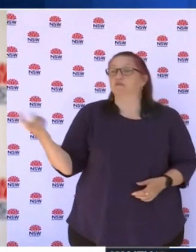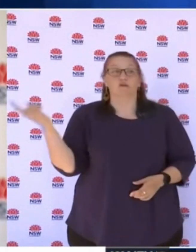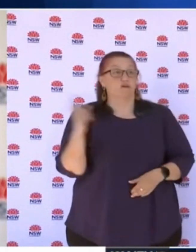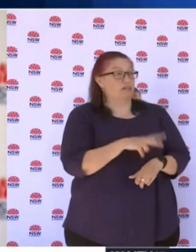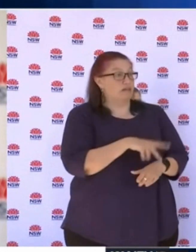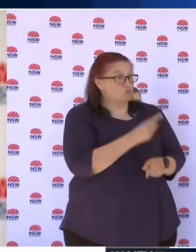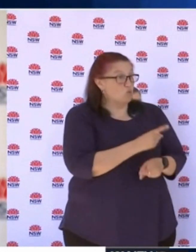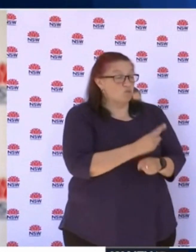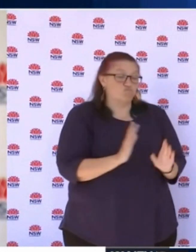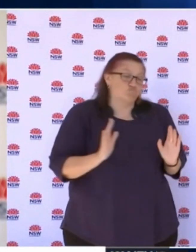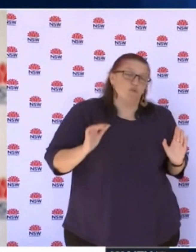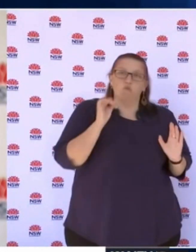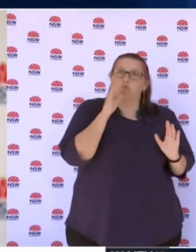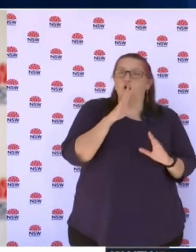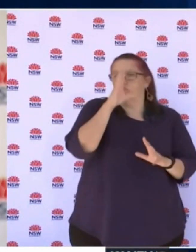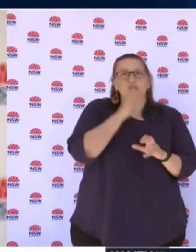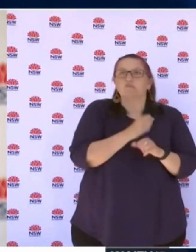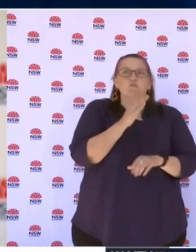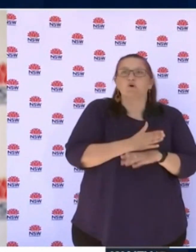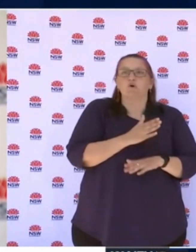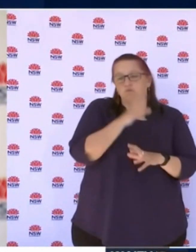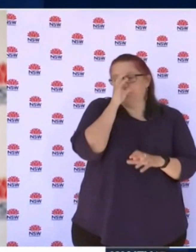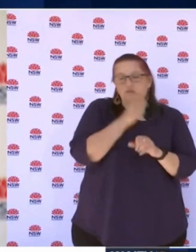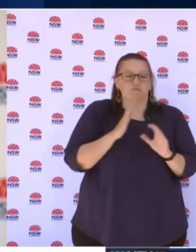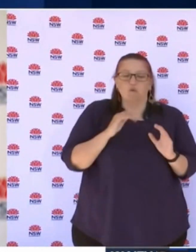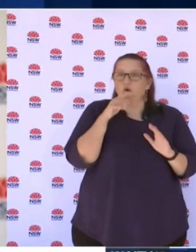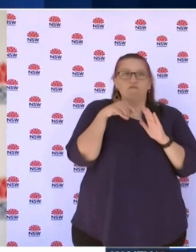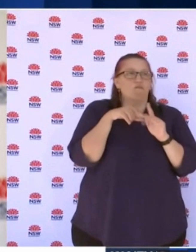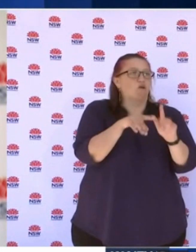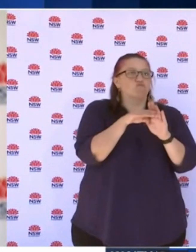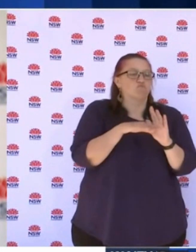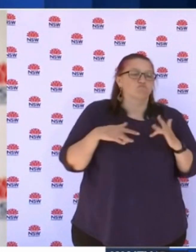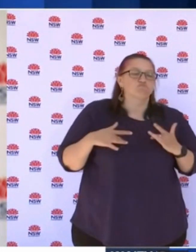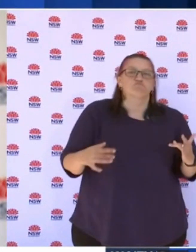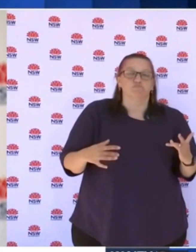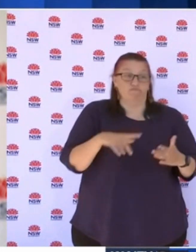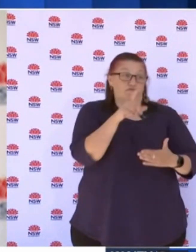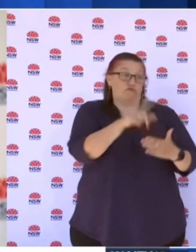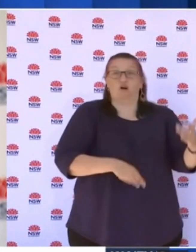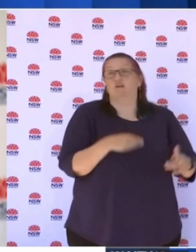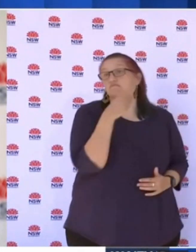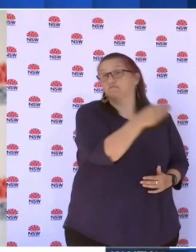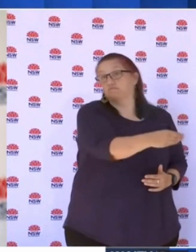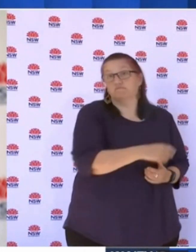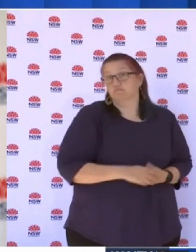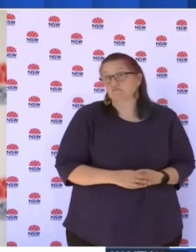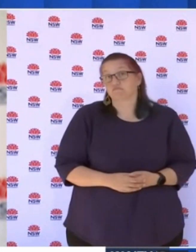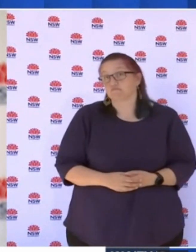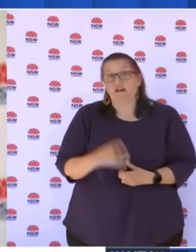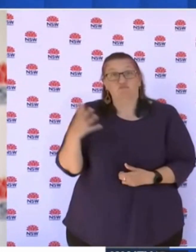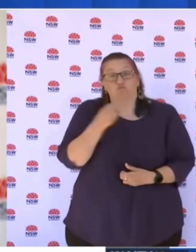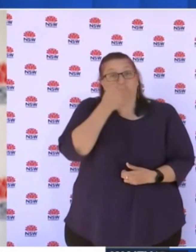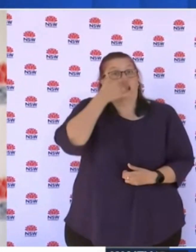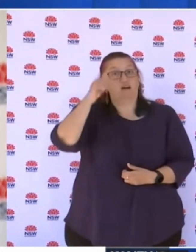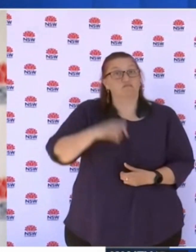action. The other point I would make is that right across New South Wales, we